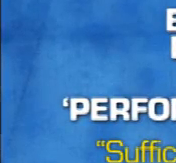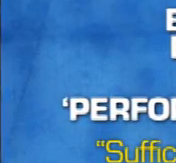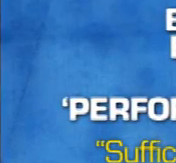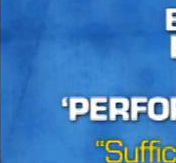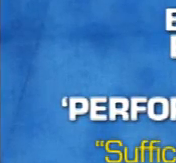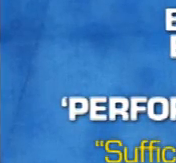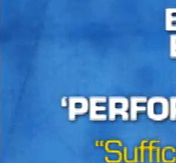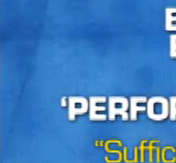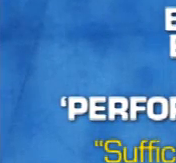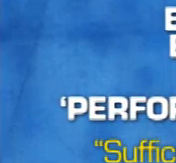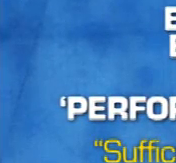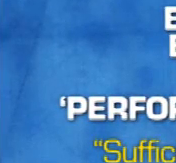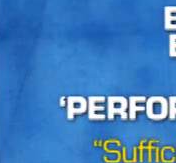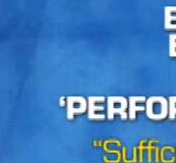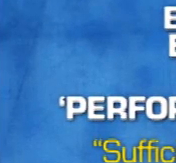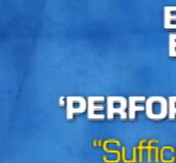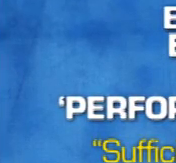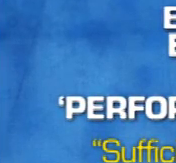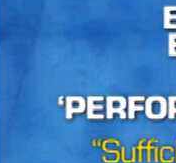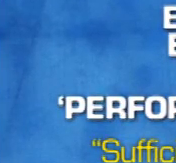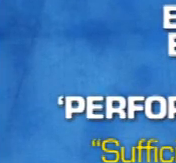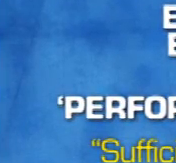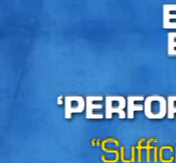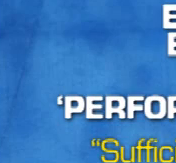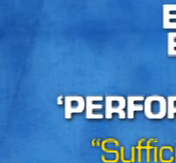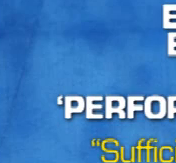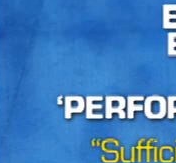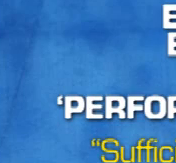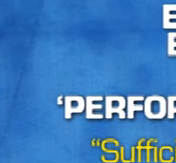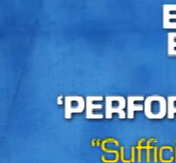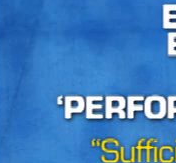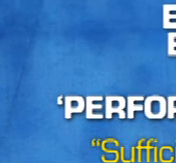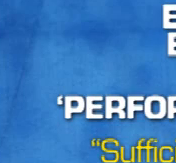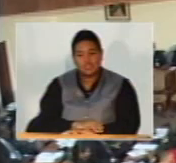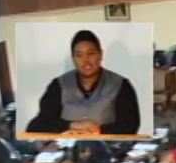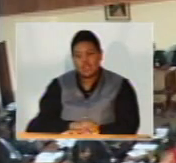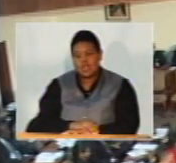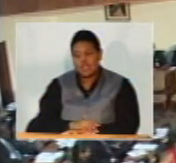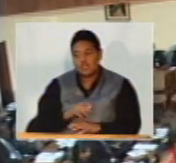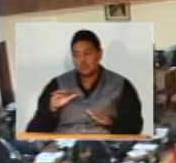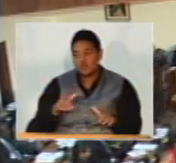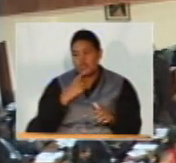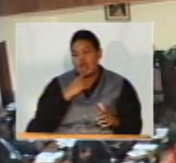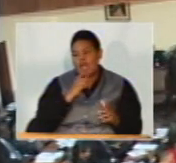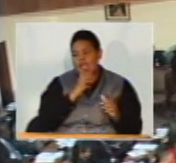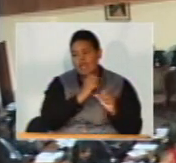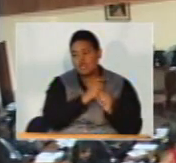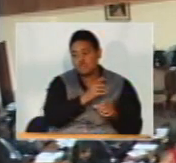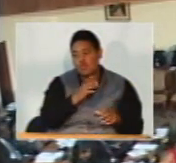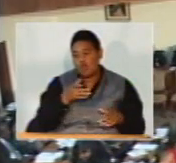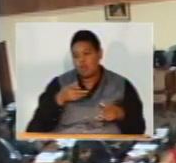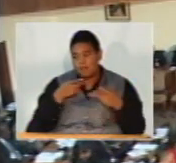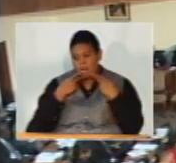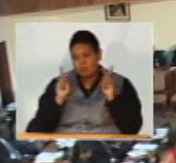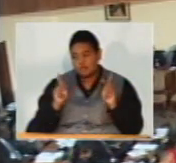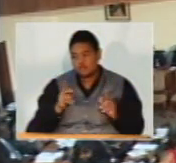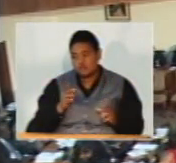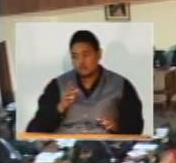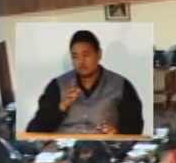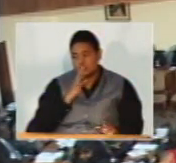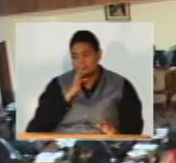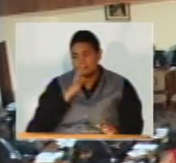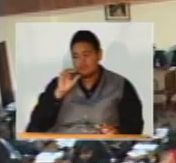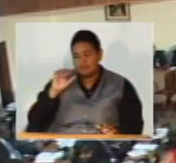security bond, the Inter-American Development Bank has said it is not willing to finance the project. So on Cabinet's instruction, the Energy Minister